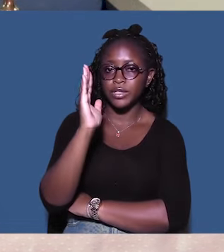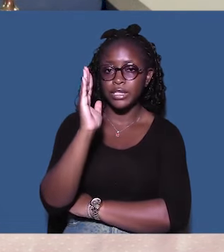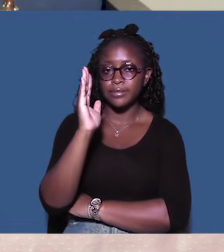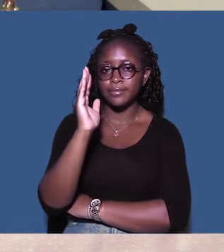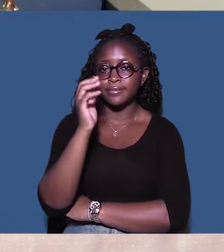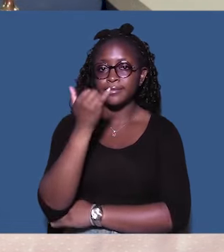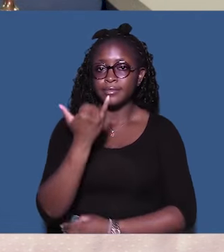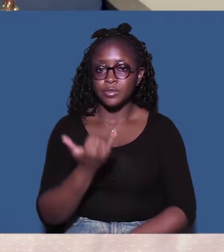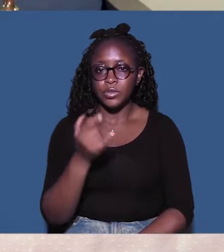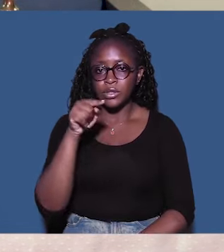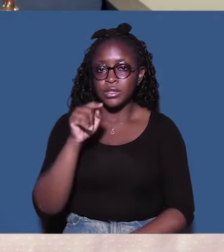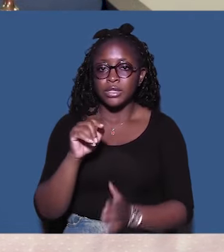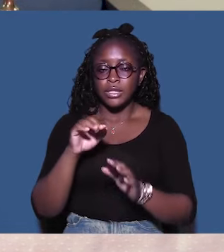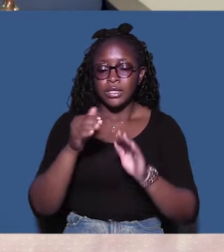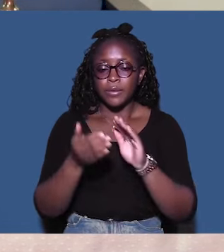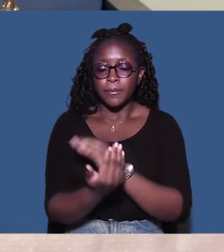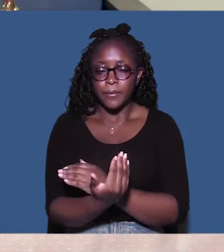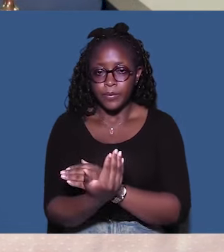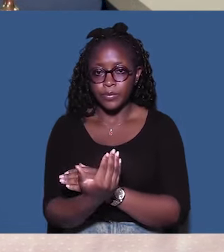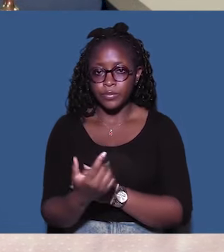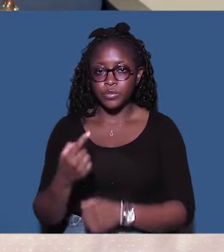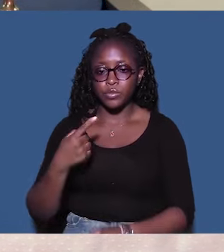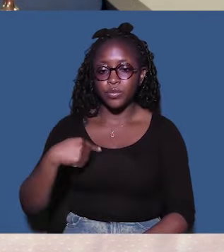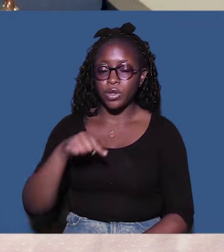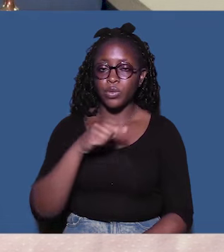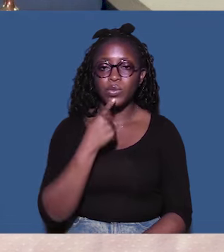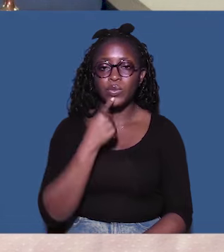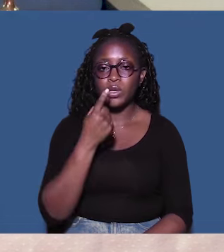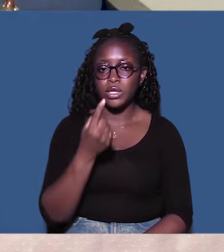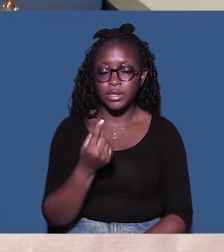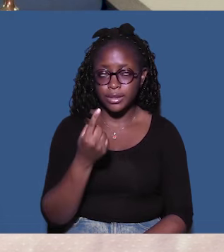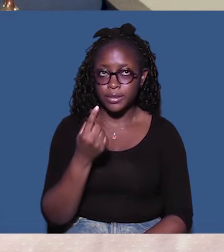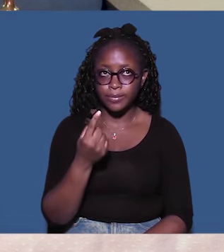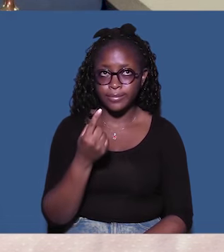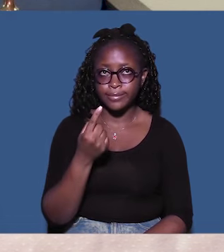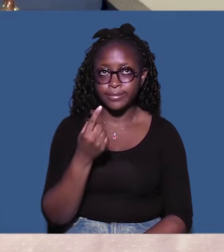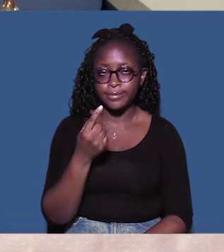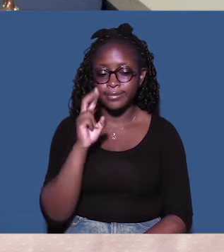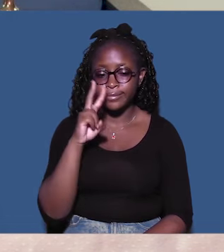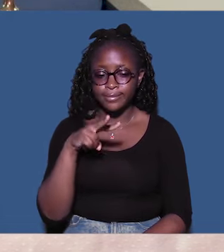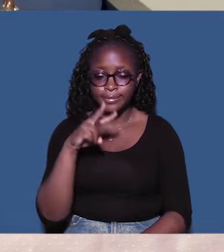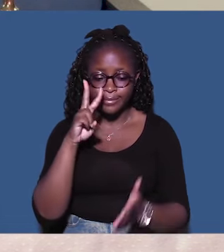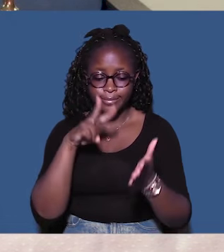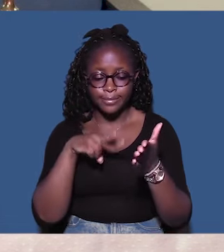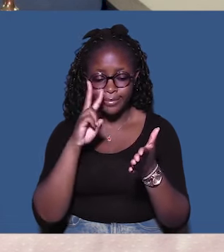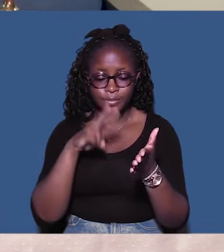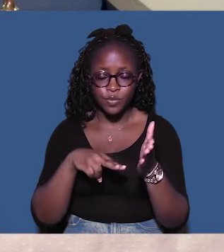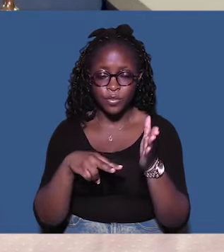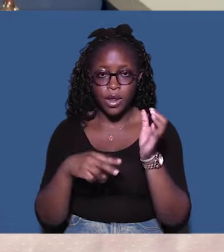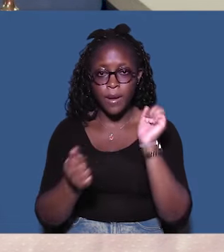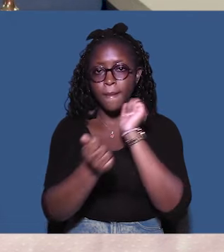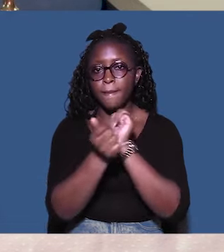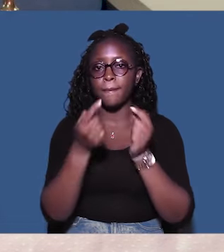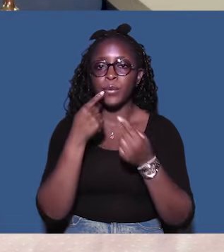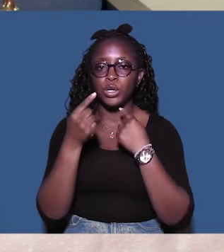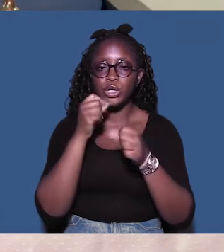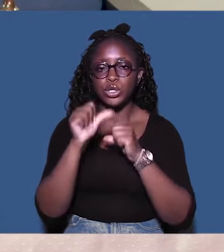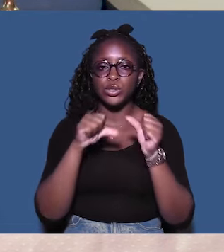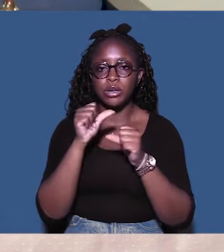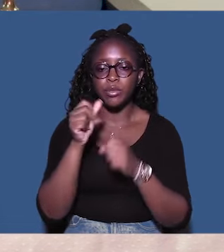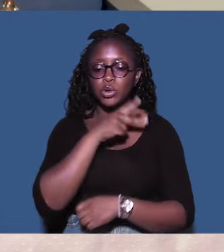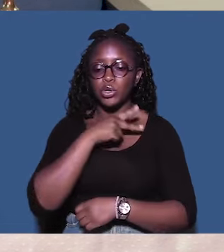Now, this morning, we see that Paul is talking about the kingdom of God.